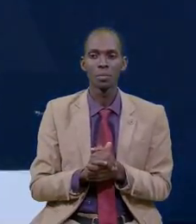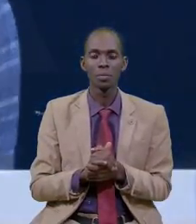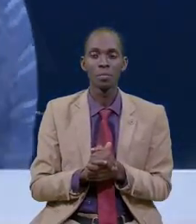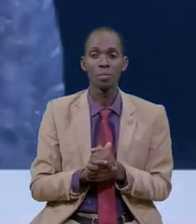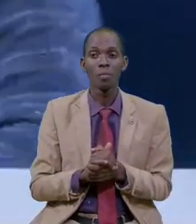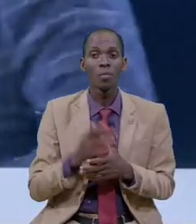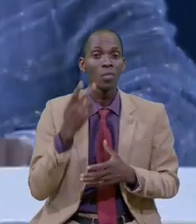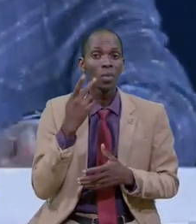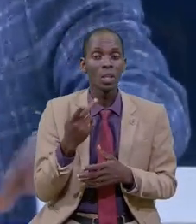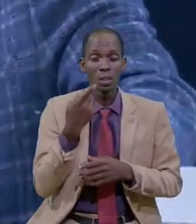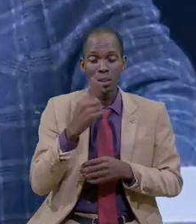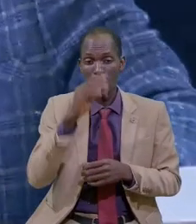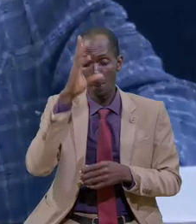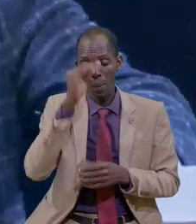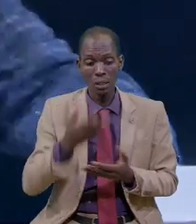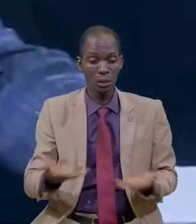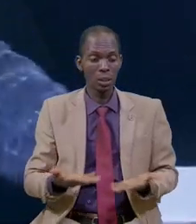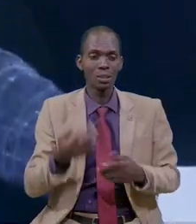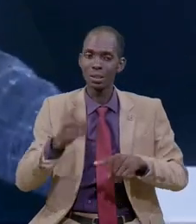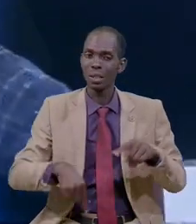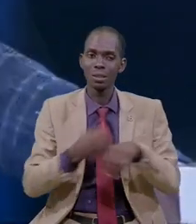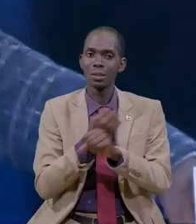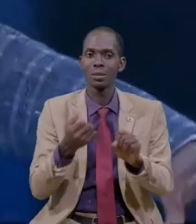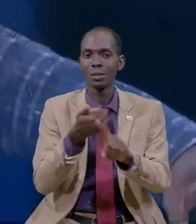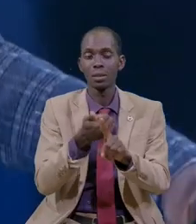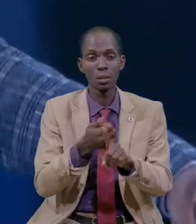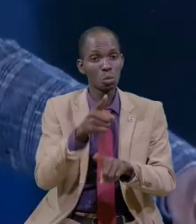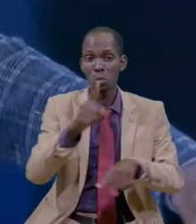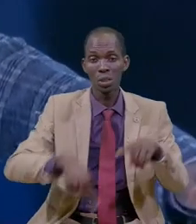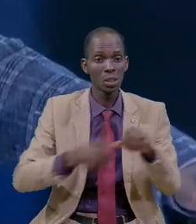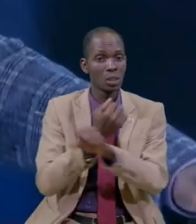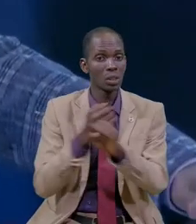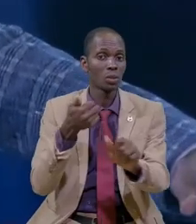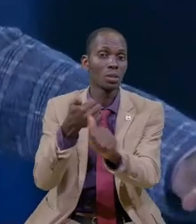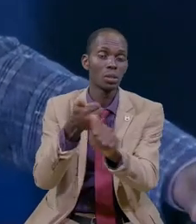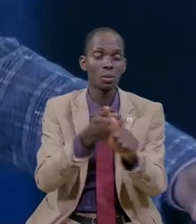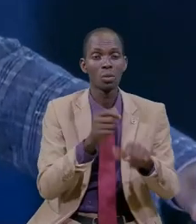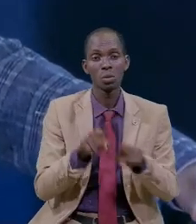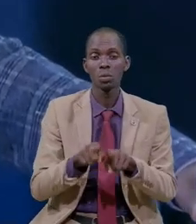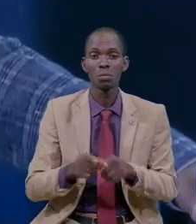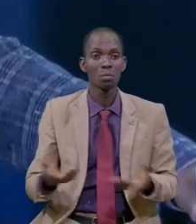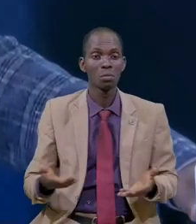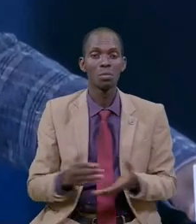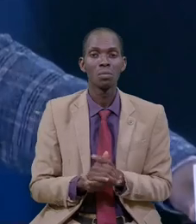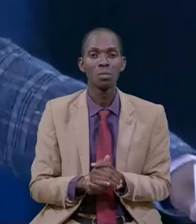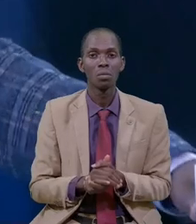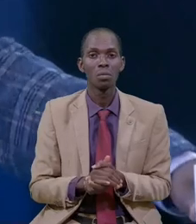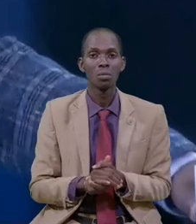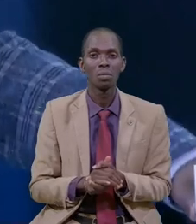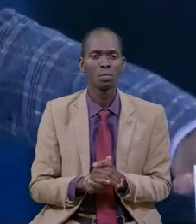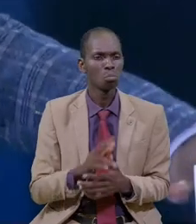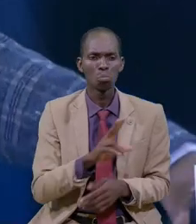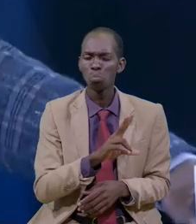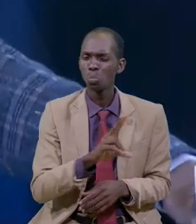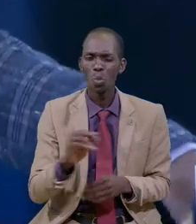man could not save himself, just like you cannot save yourself. Voyez, l'homme ne pouvait pas se sauver comme toi, mais tu ne peux pas te sauver. No matter